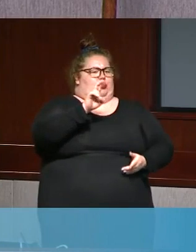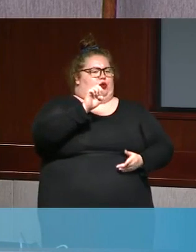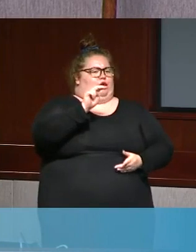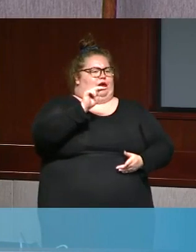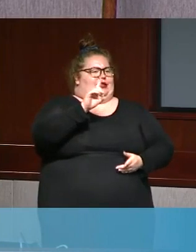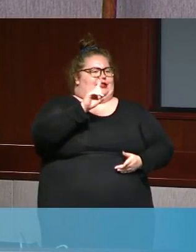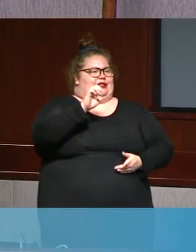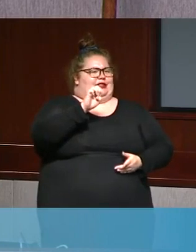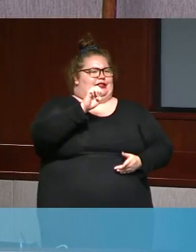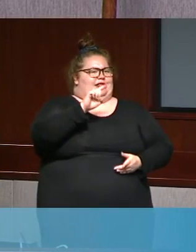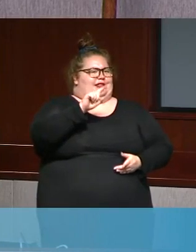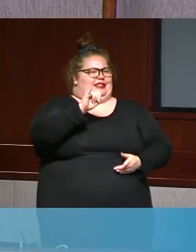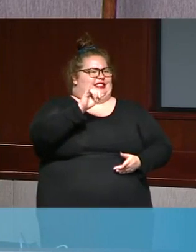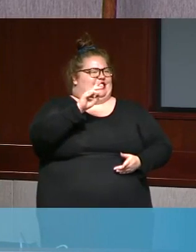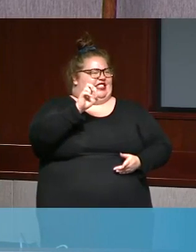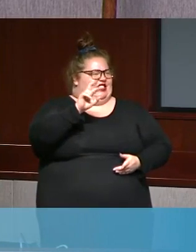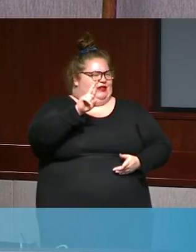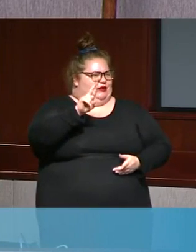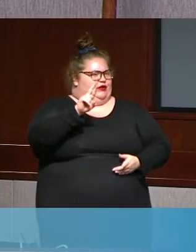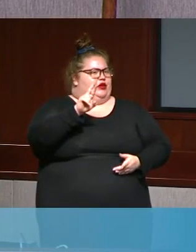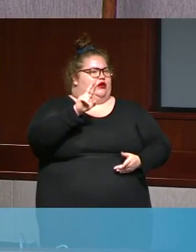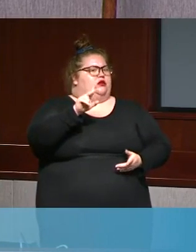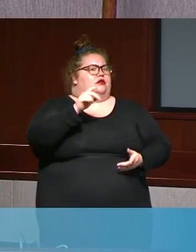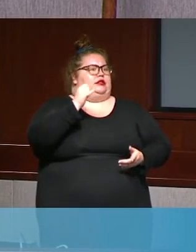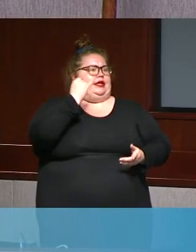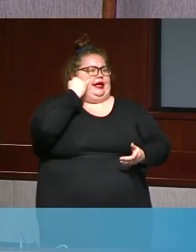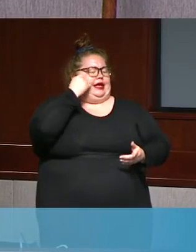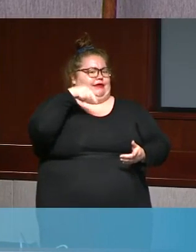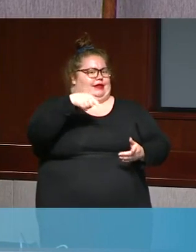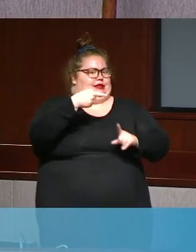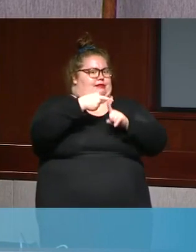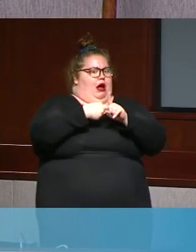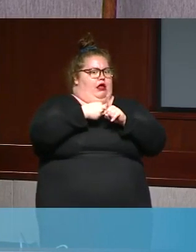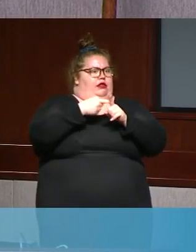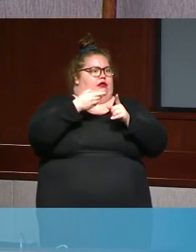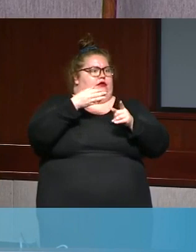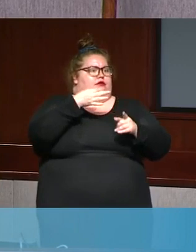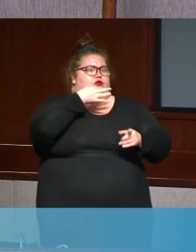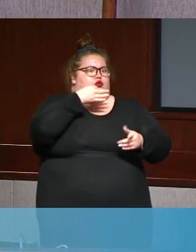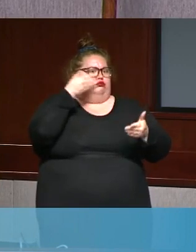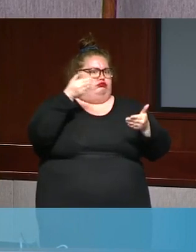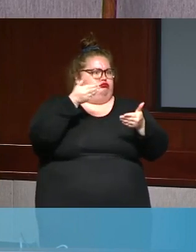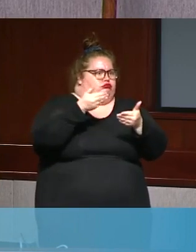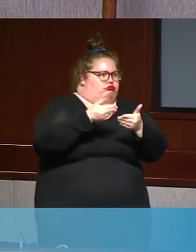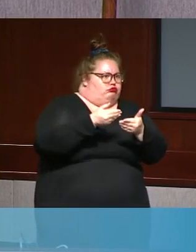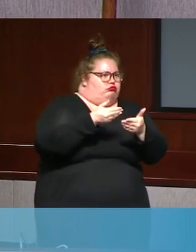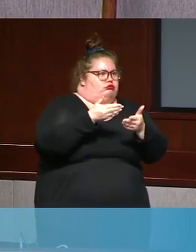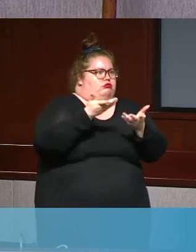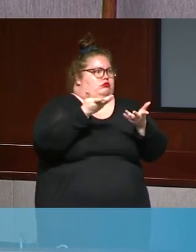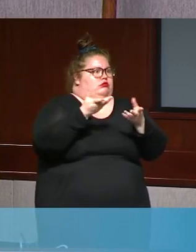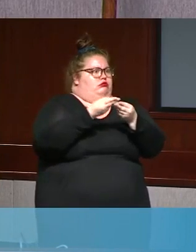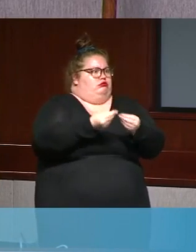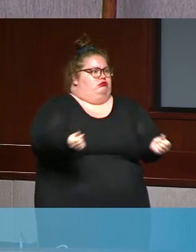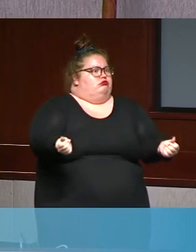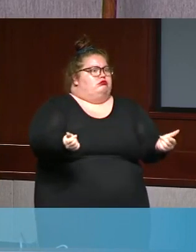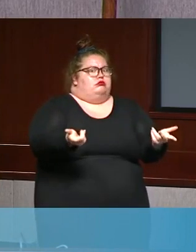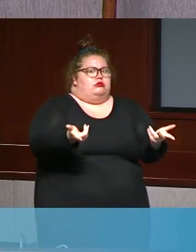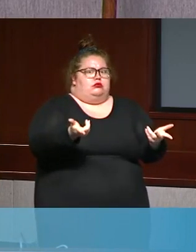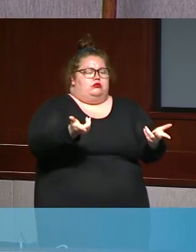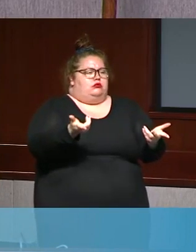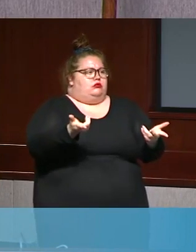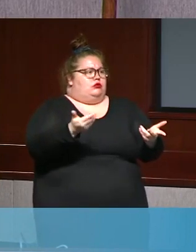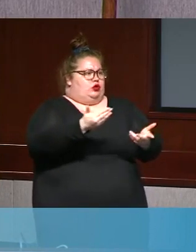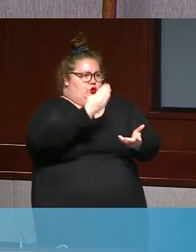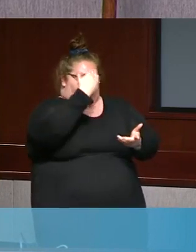to run out at the end of the month. What does that mean in Kern County, and do we know that it has worked here for any residents who've